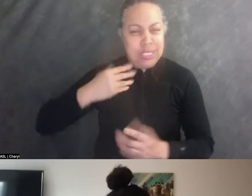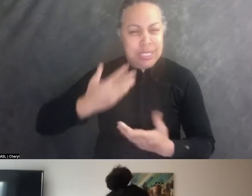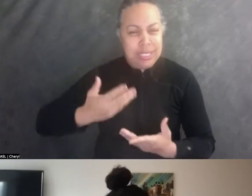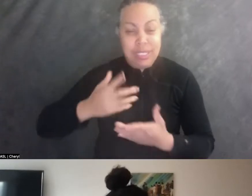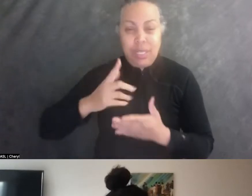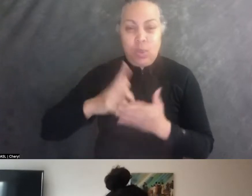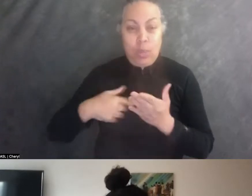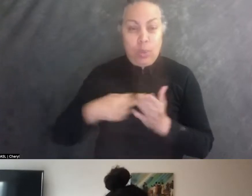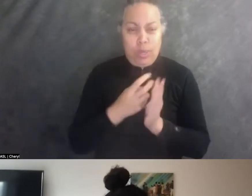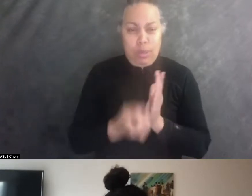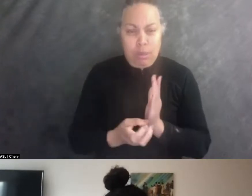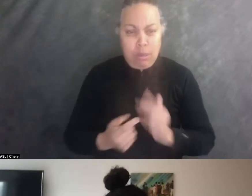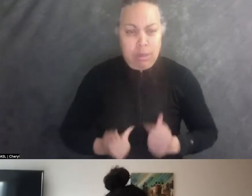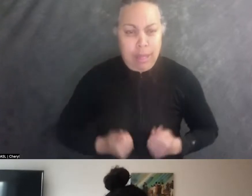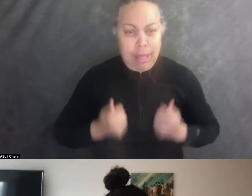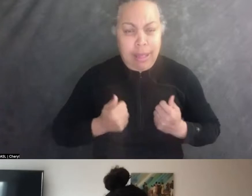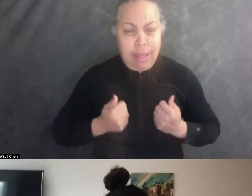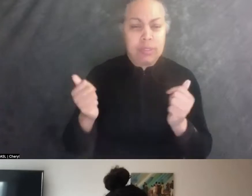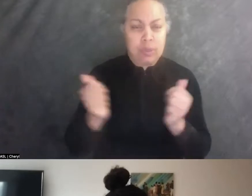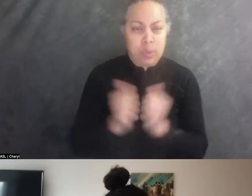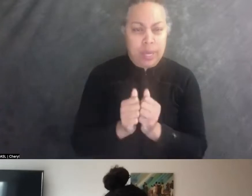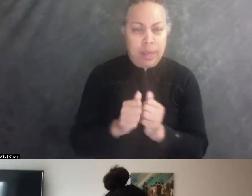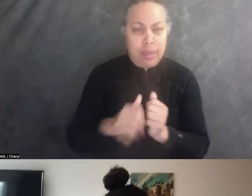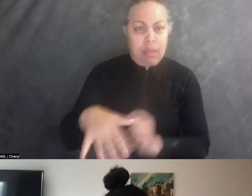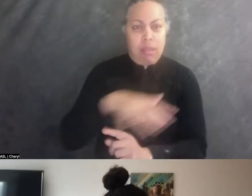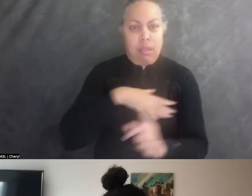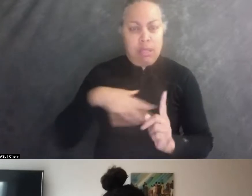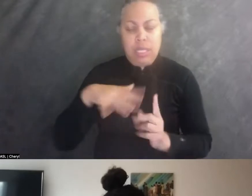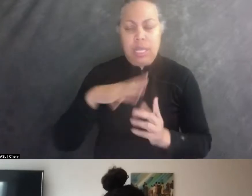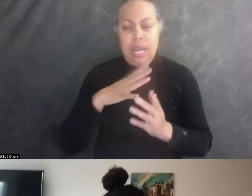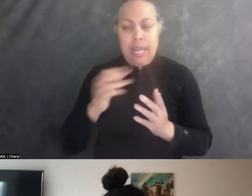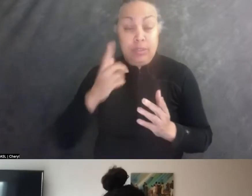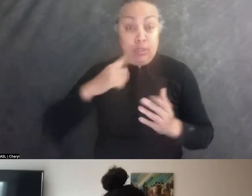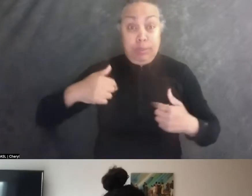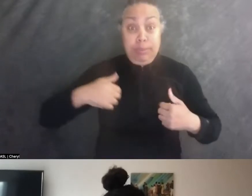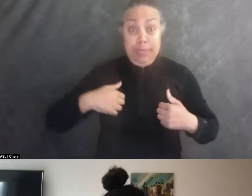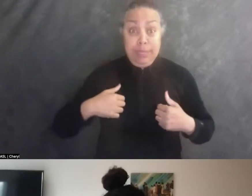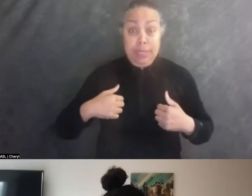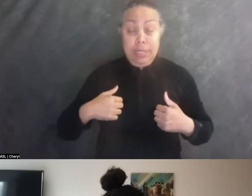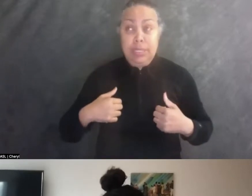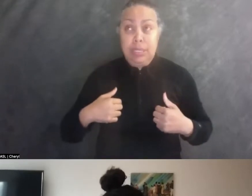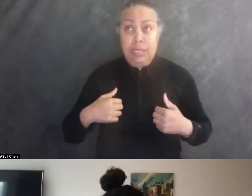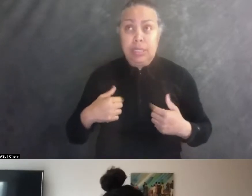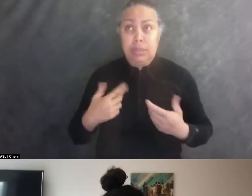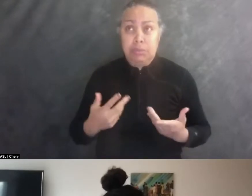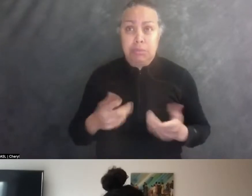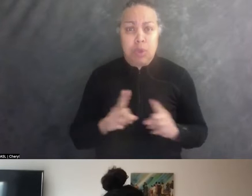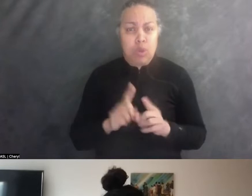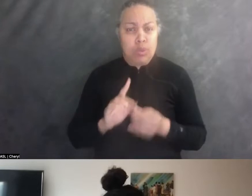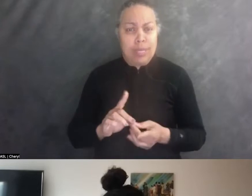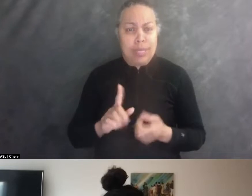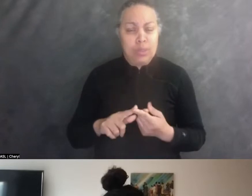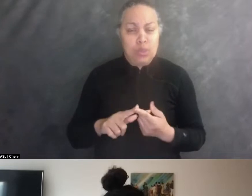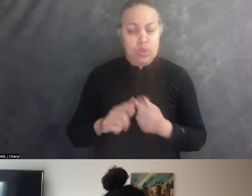in and with. And for me, I think it also has to do with freeing oneself